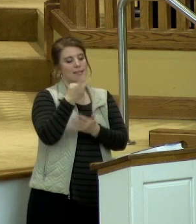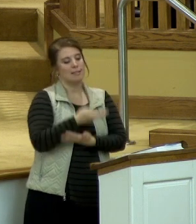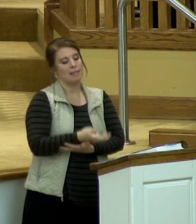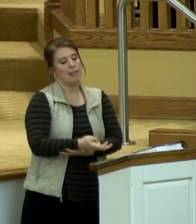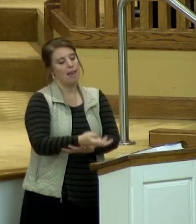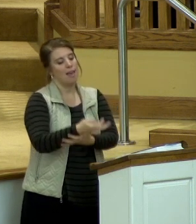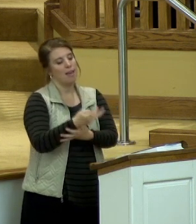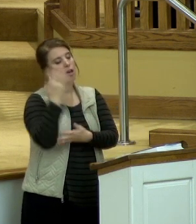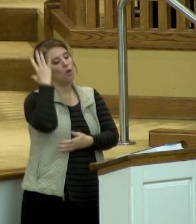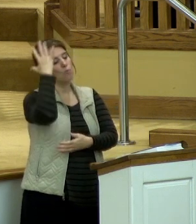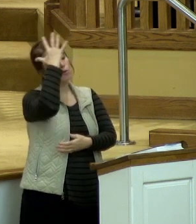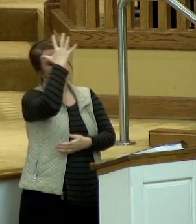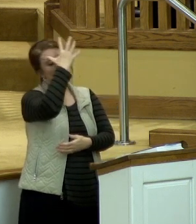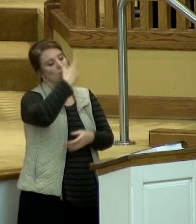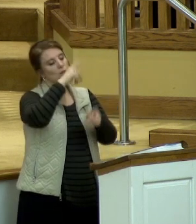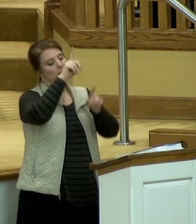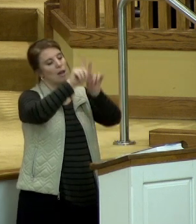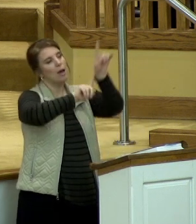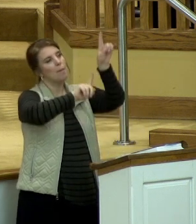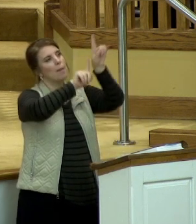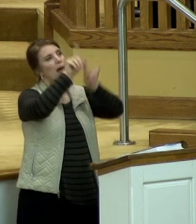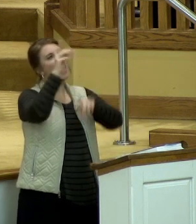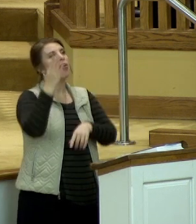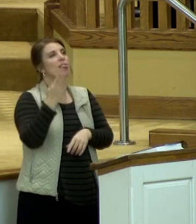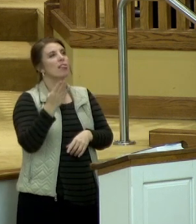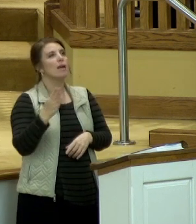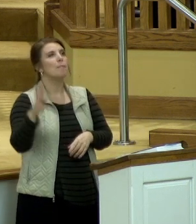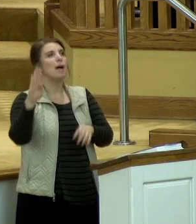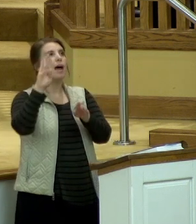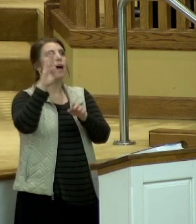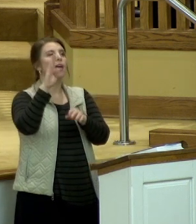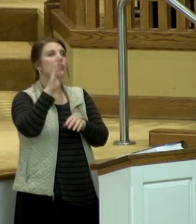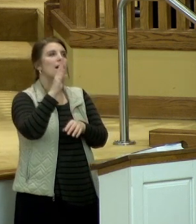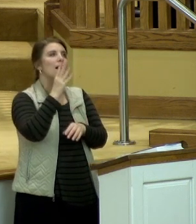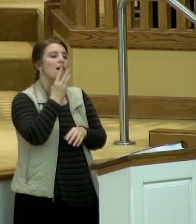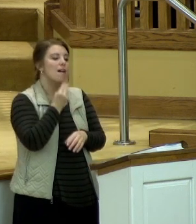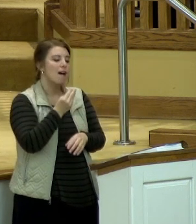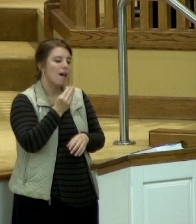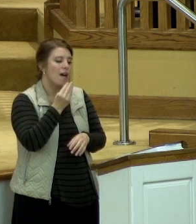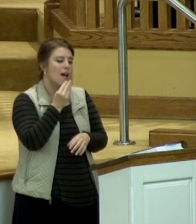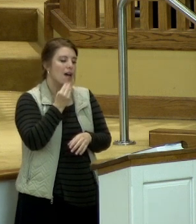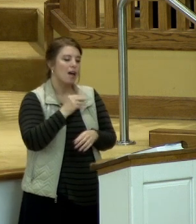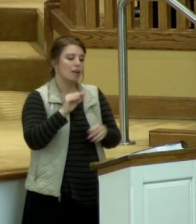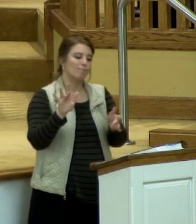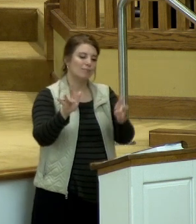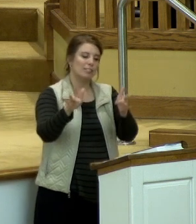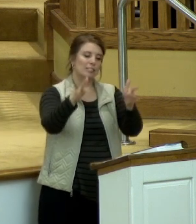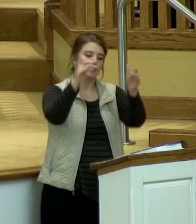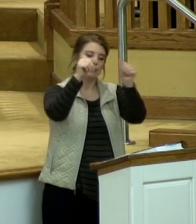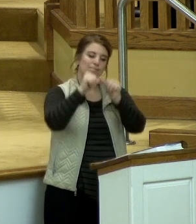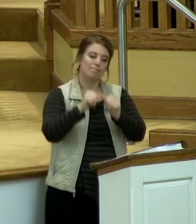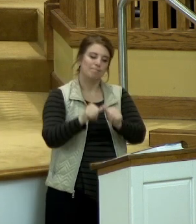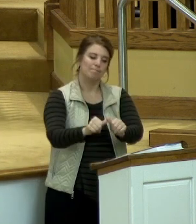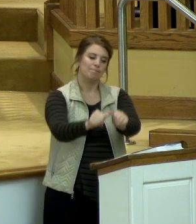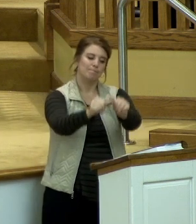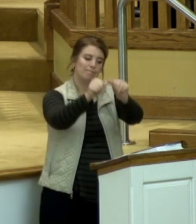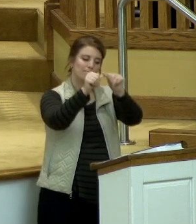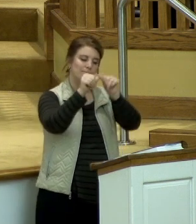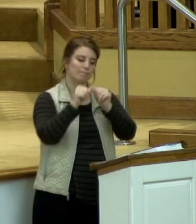lay. Oh, beautiful star of Bethlehem, shine